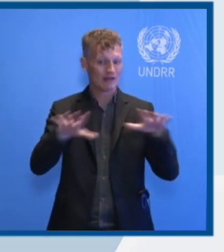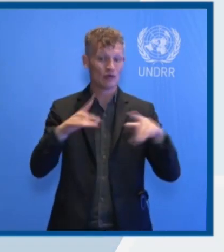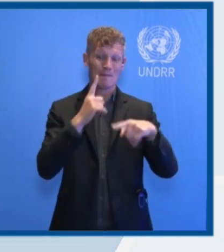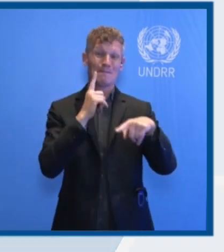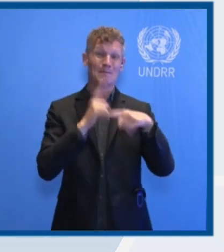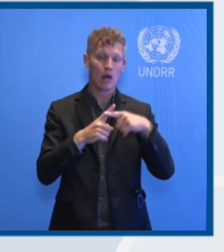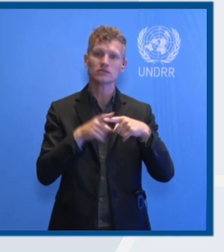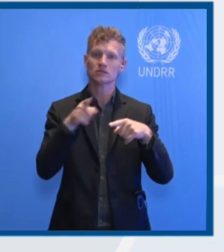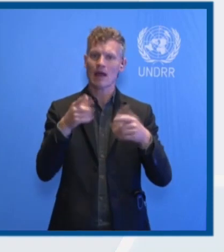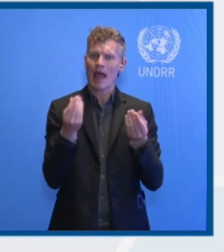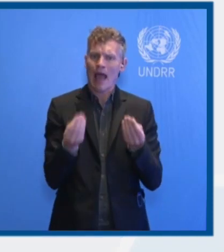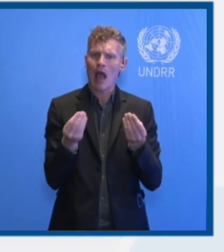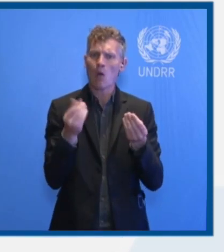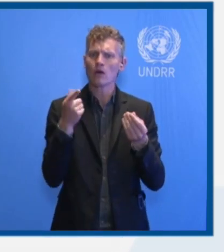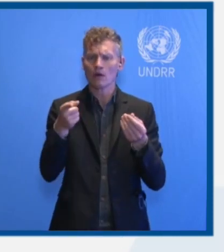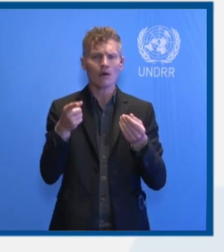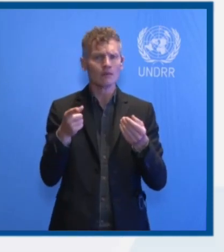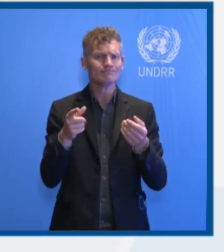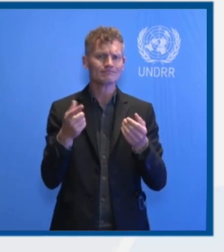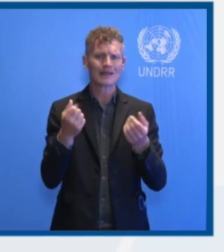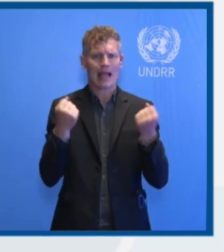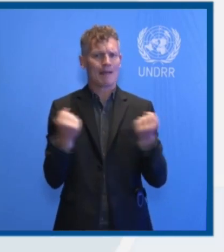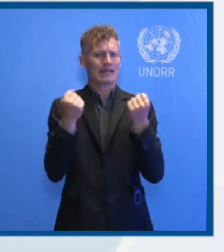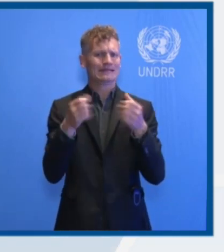financing funders and the decision makers on the